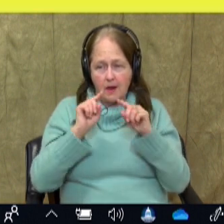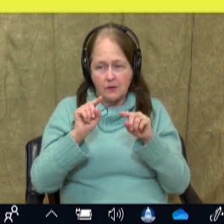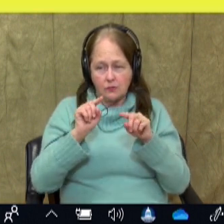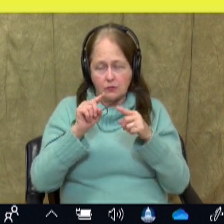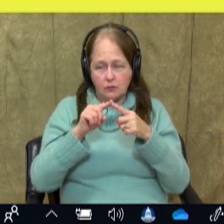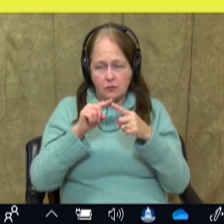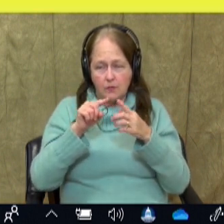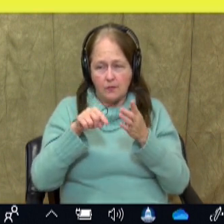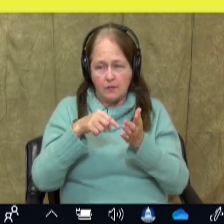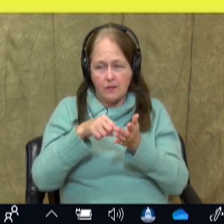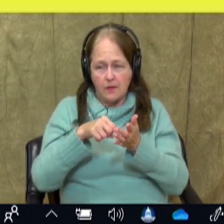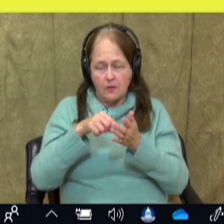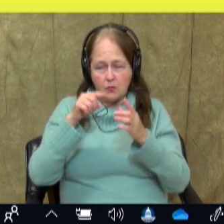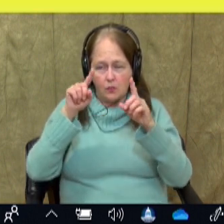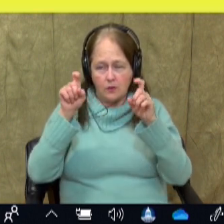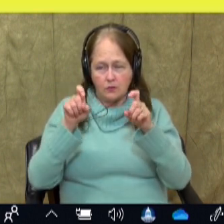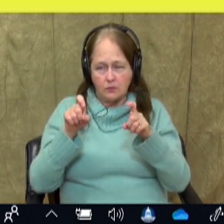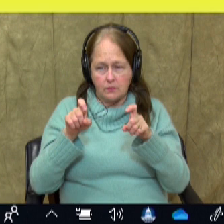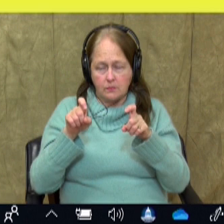is statistical.